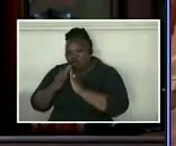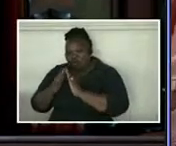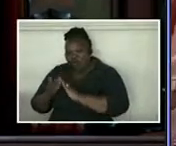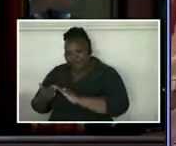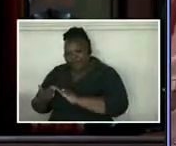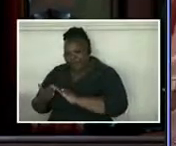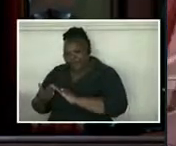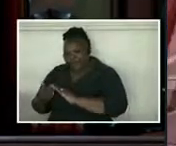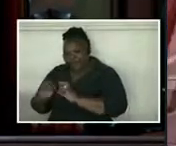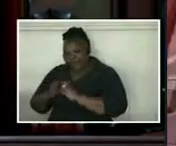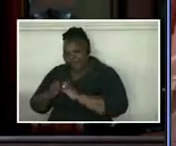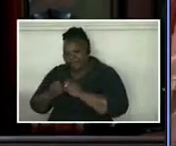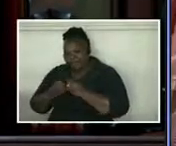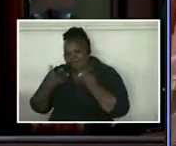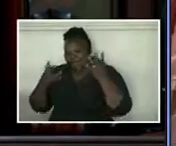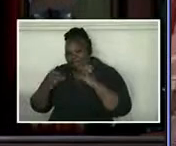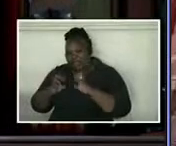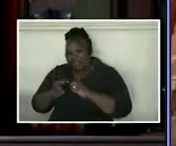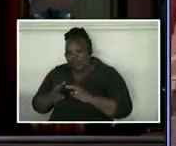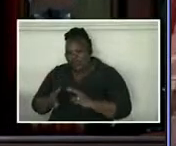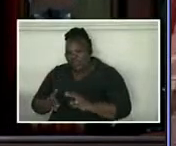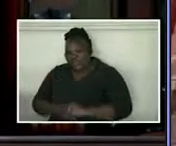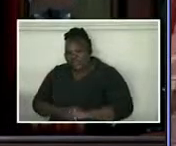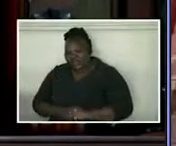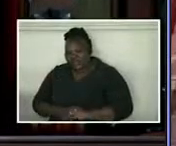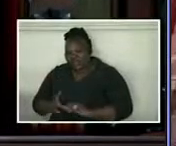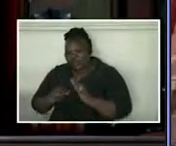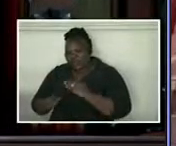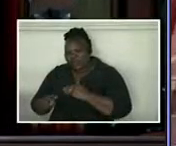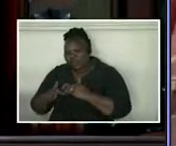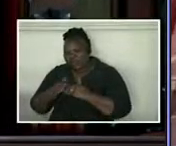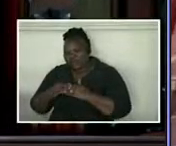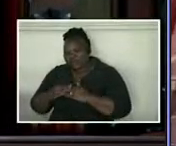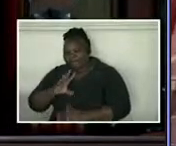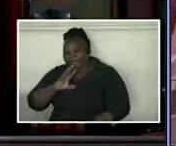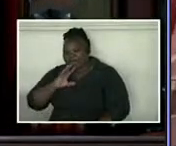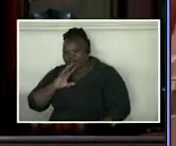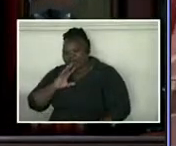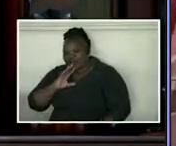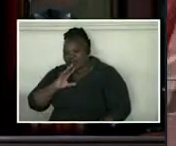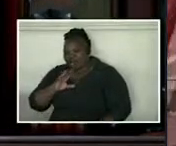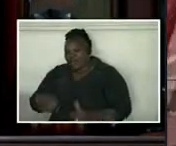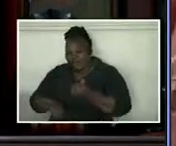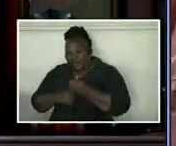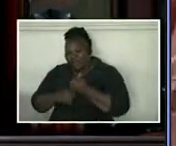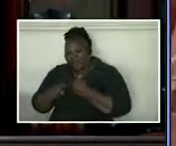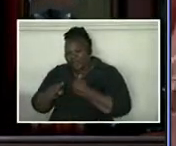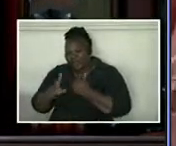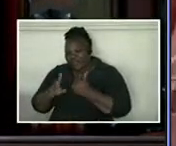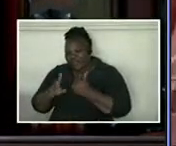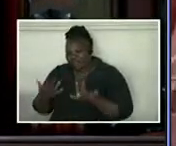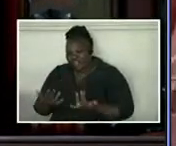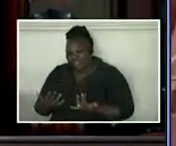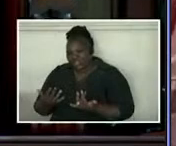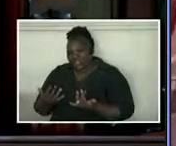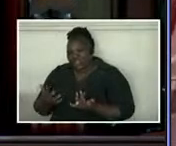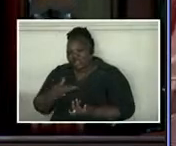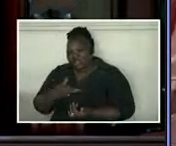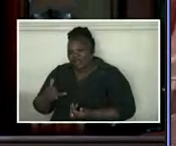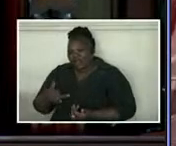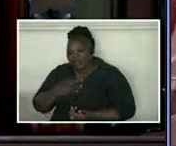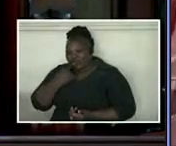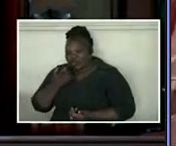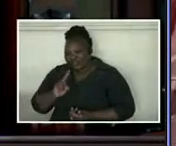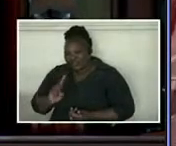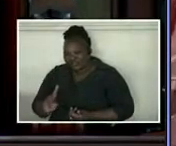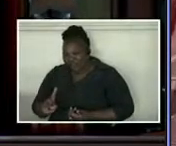many ways a honorable speaker as we support this project we want to state at the beginning that